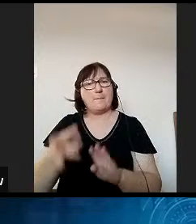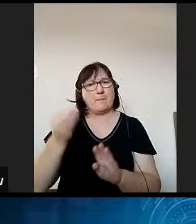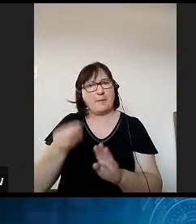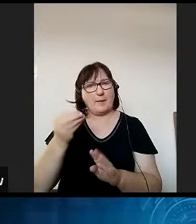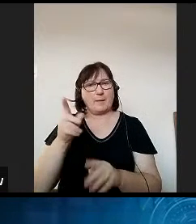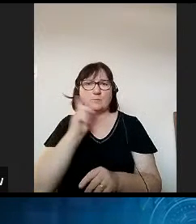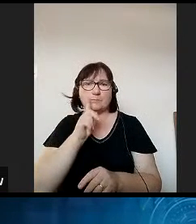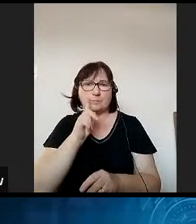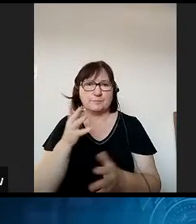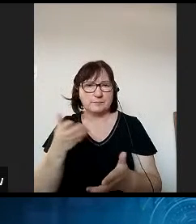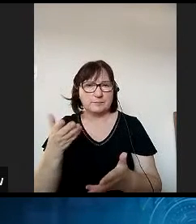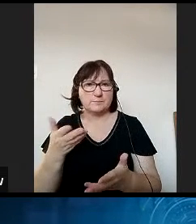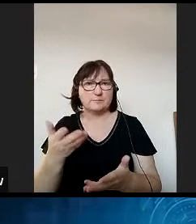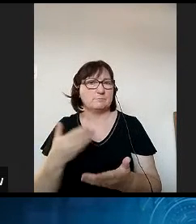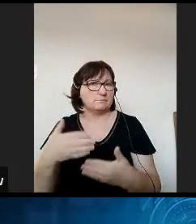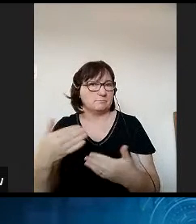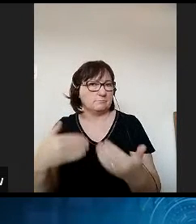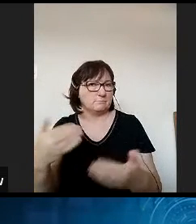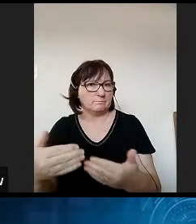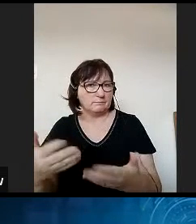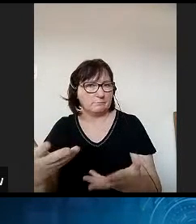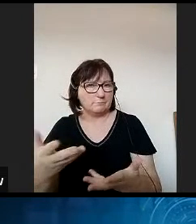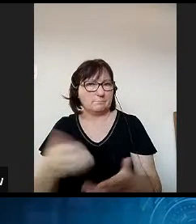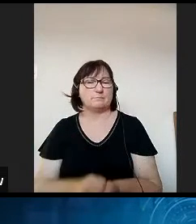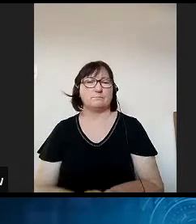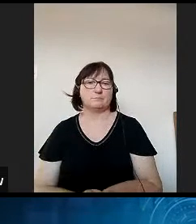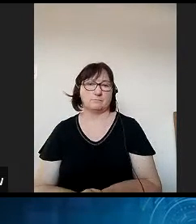Thank you for that question, Patricia.